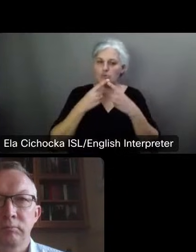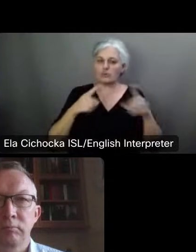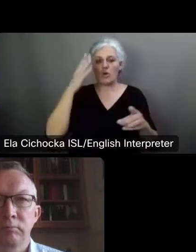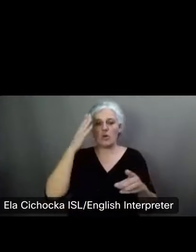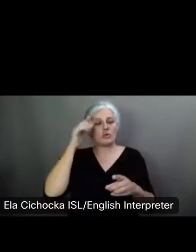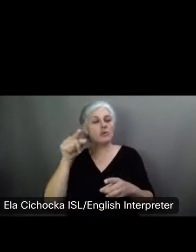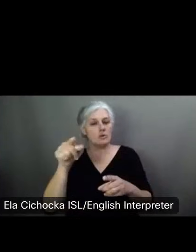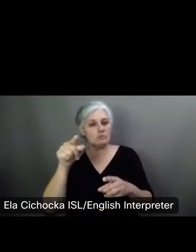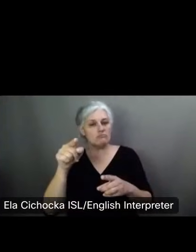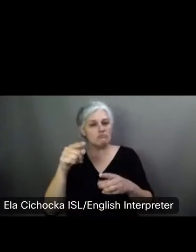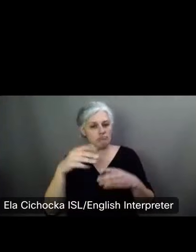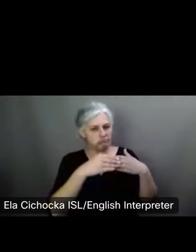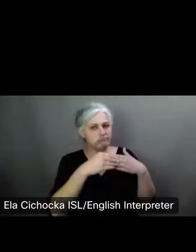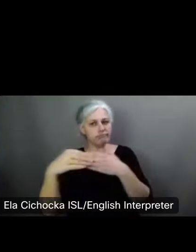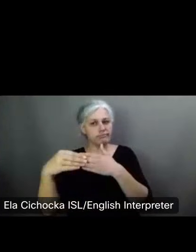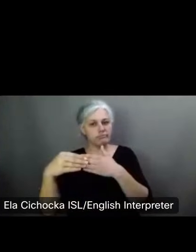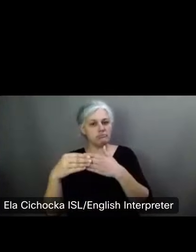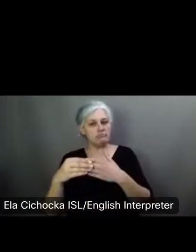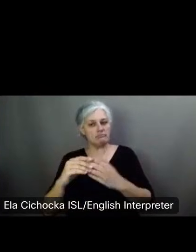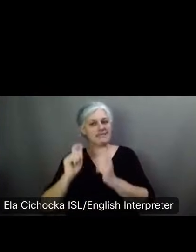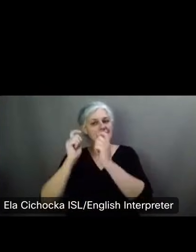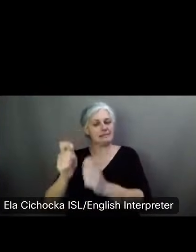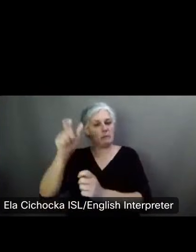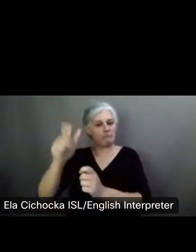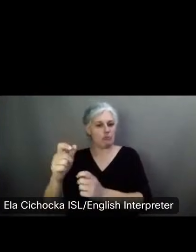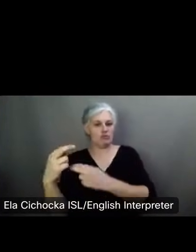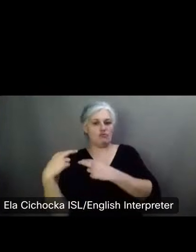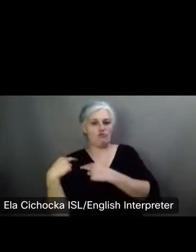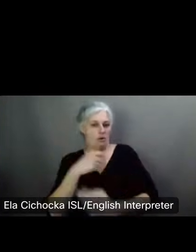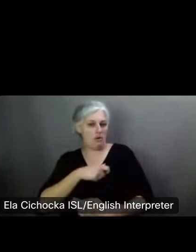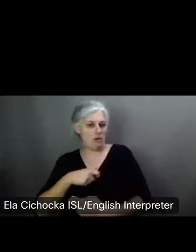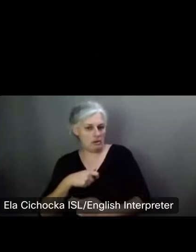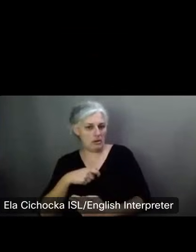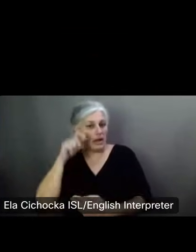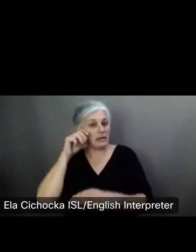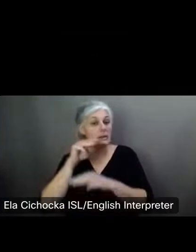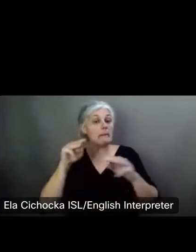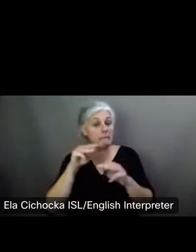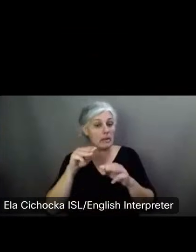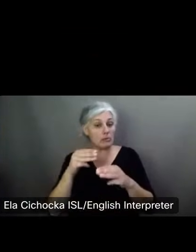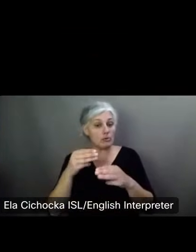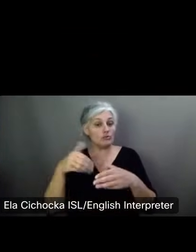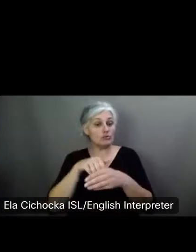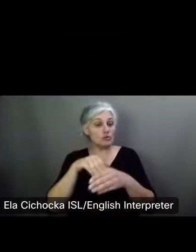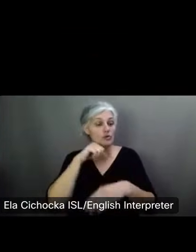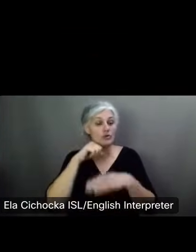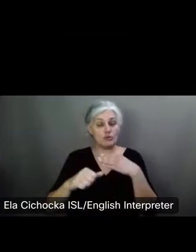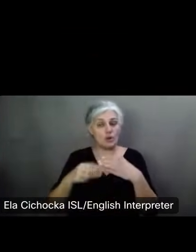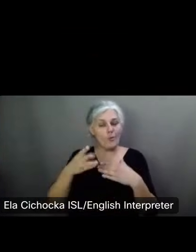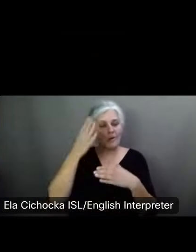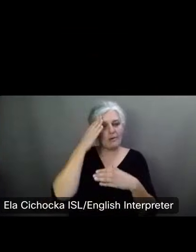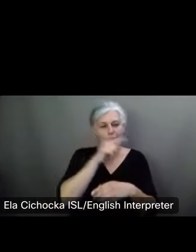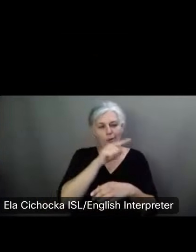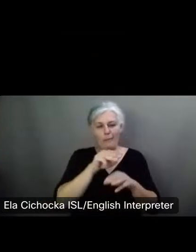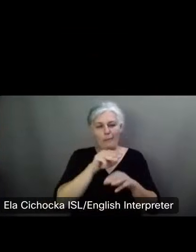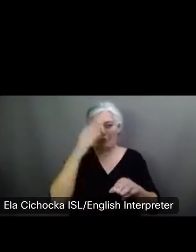a big champion of the designated person role. I think a lot of people dialing in today will be familiar with it, but I